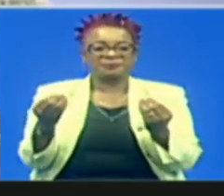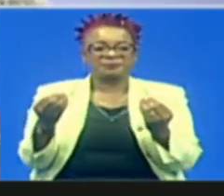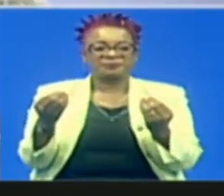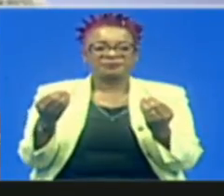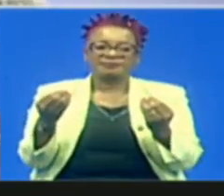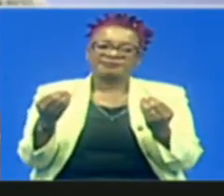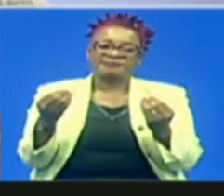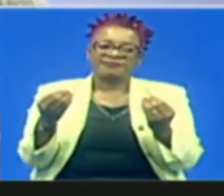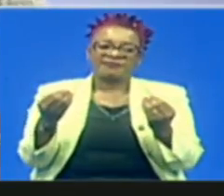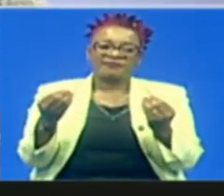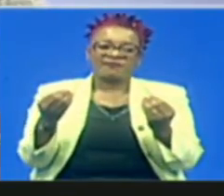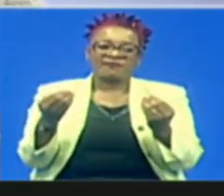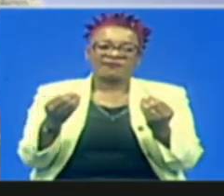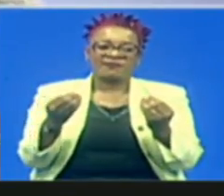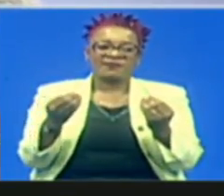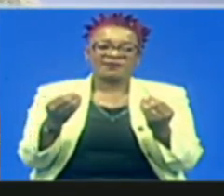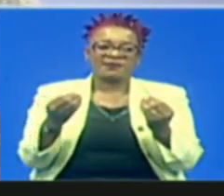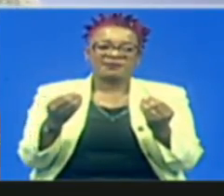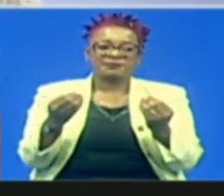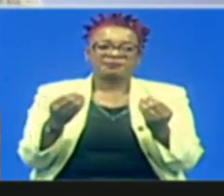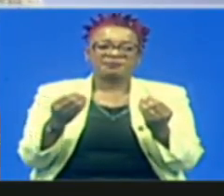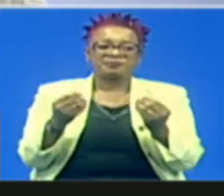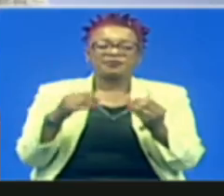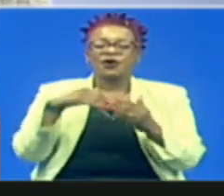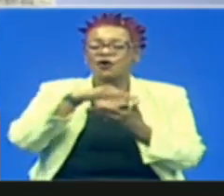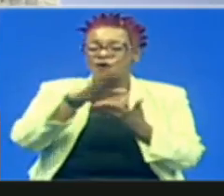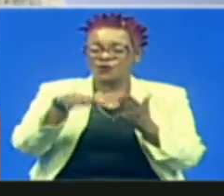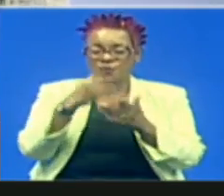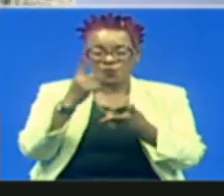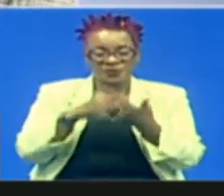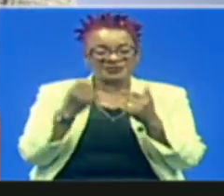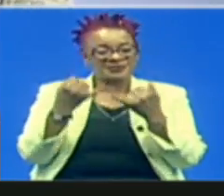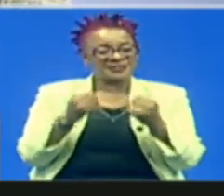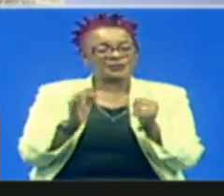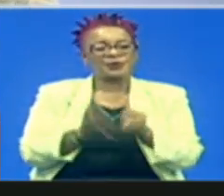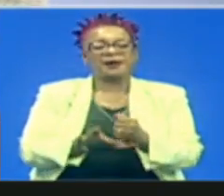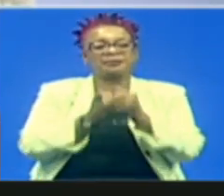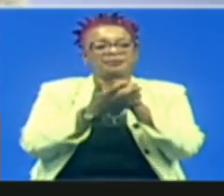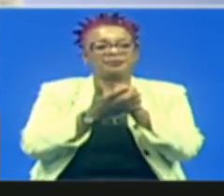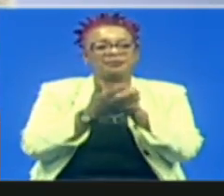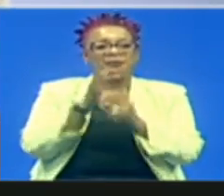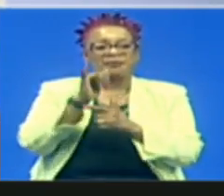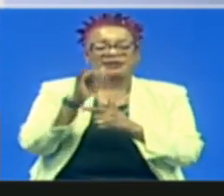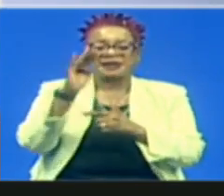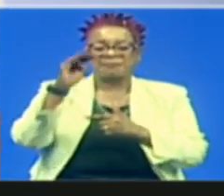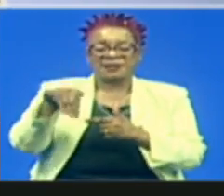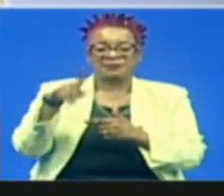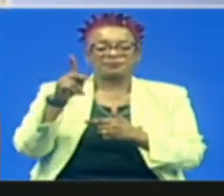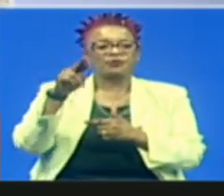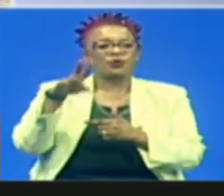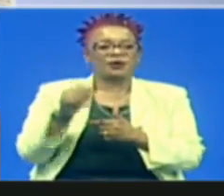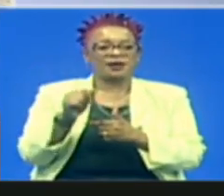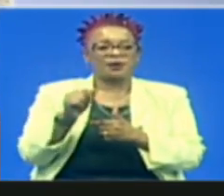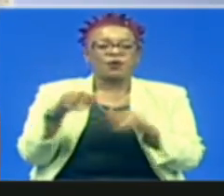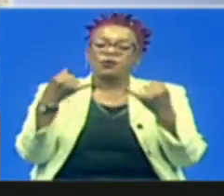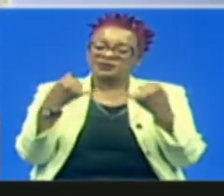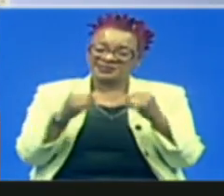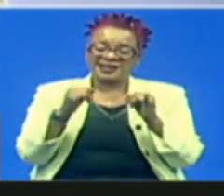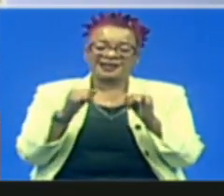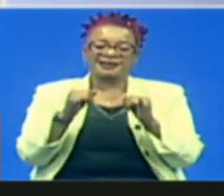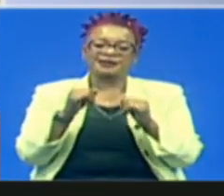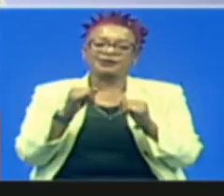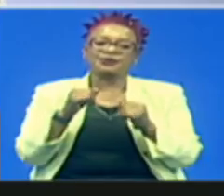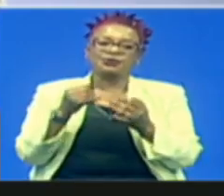I guess he feels the pain of the or the plight of those he's trying to help. That is MP Kuria. We'll try to get him to get his side of the